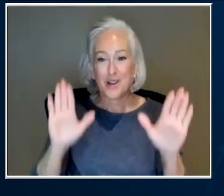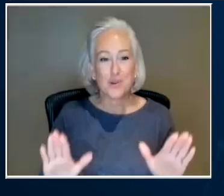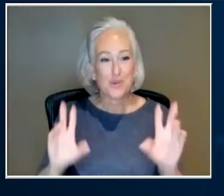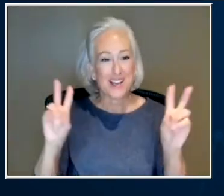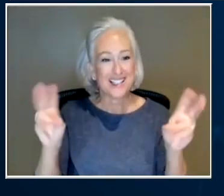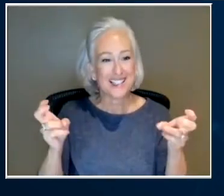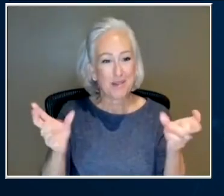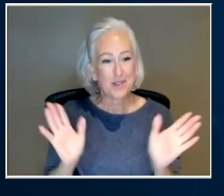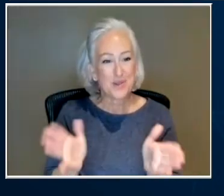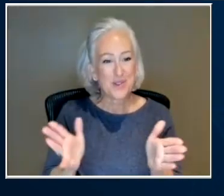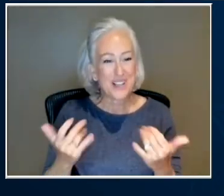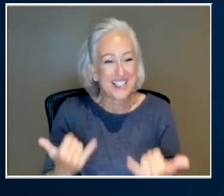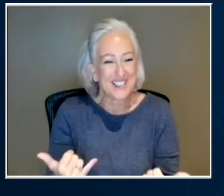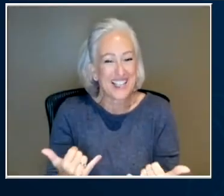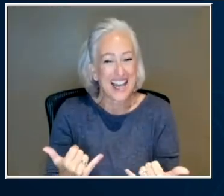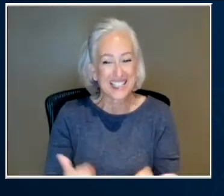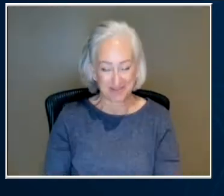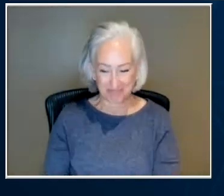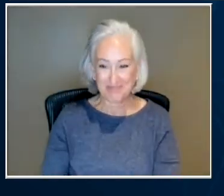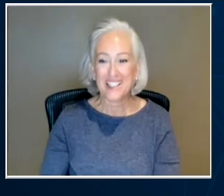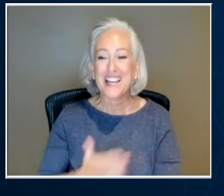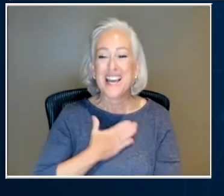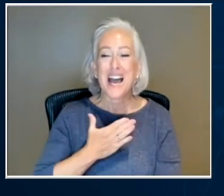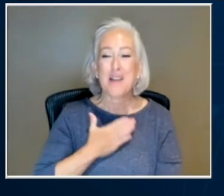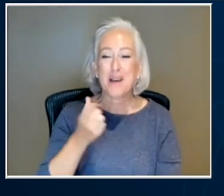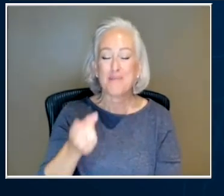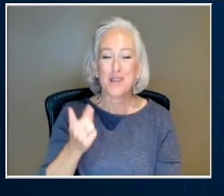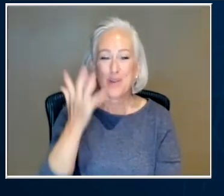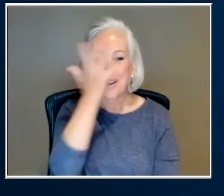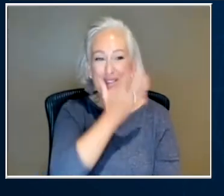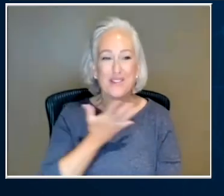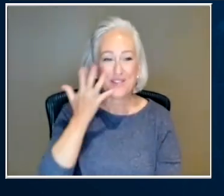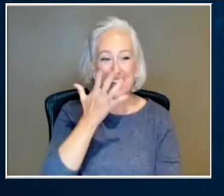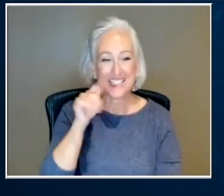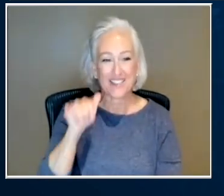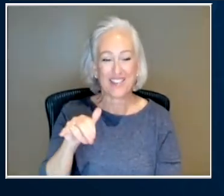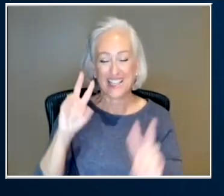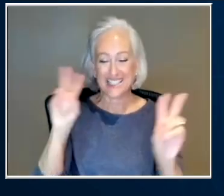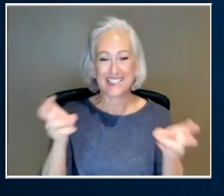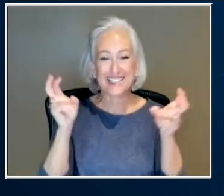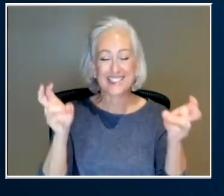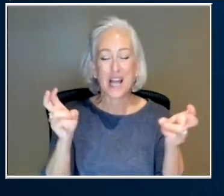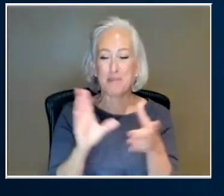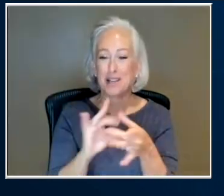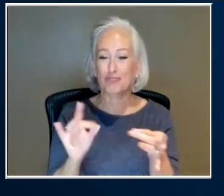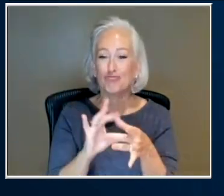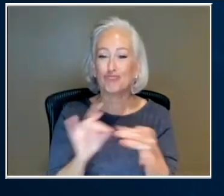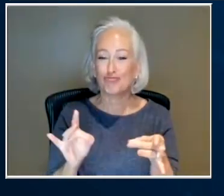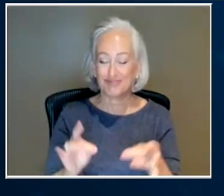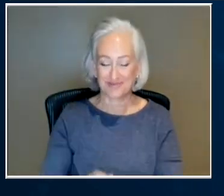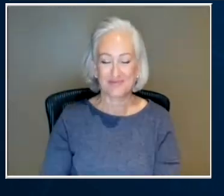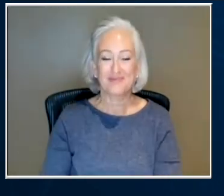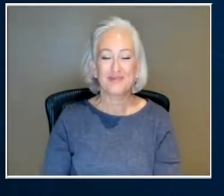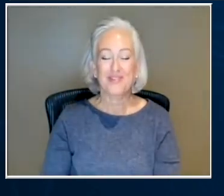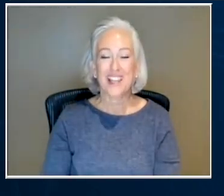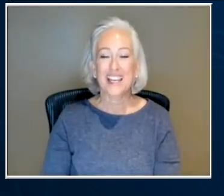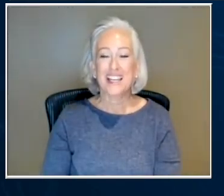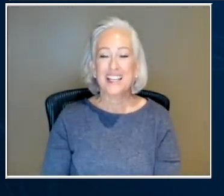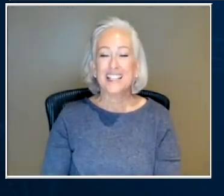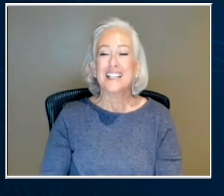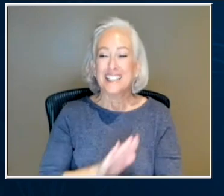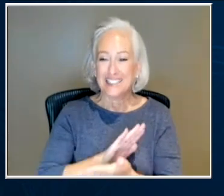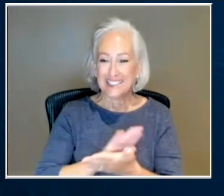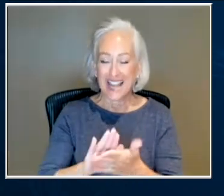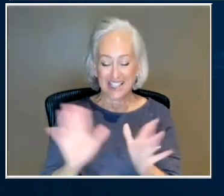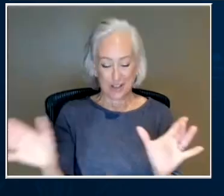today. I'm so glad you're going to be the face of this topic, of this conversation. Good to have you, and I know nice to reunite you, I guess,